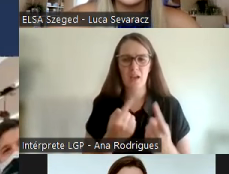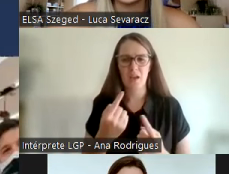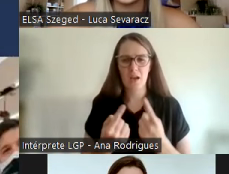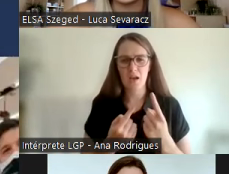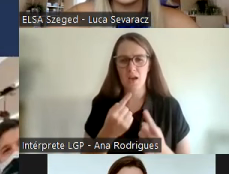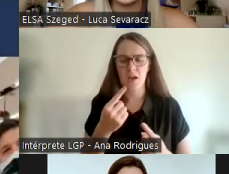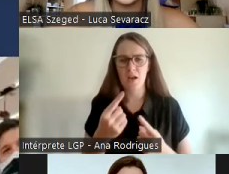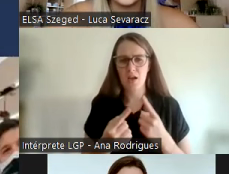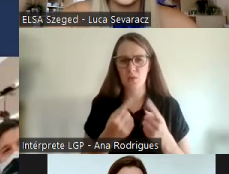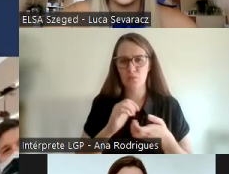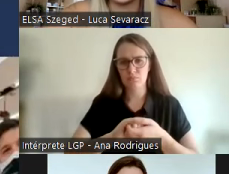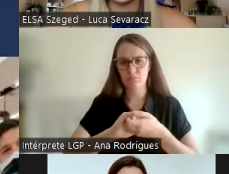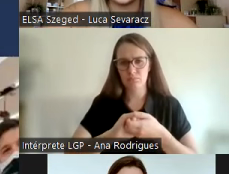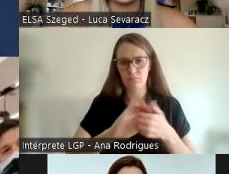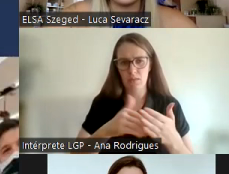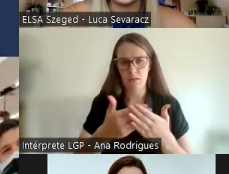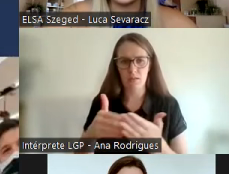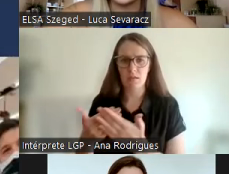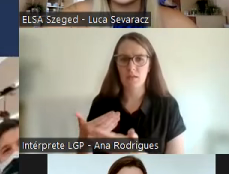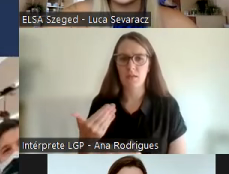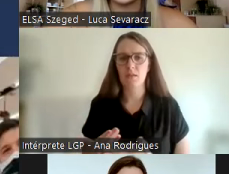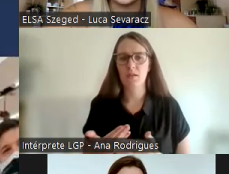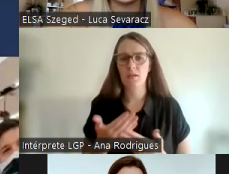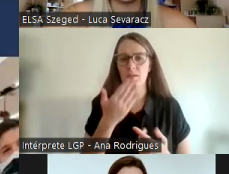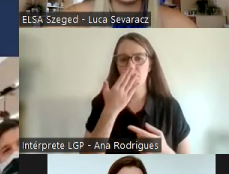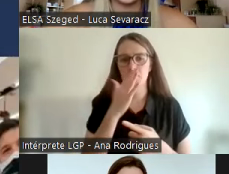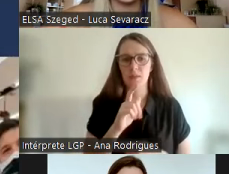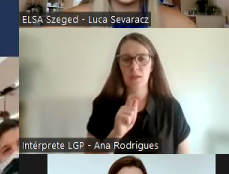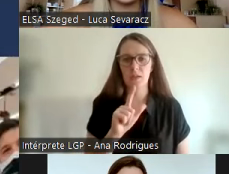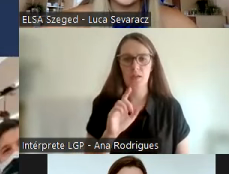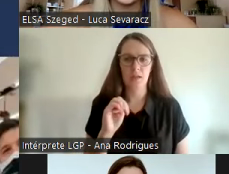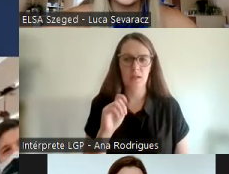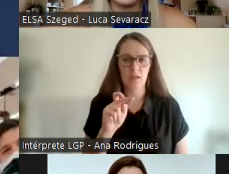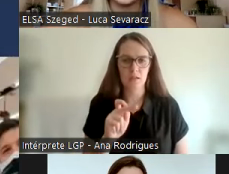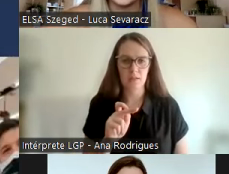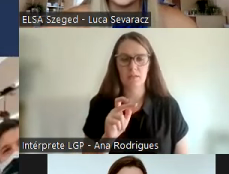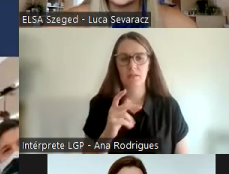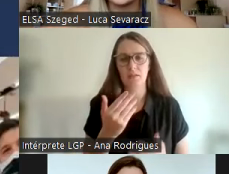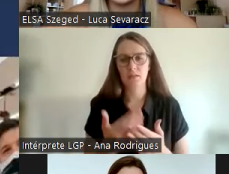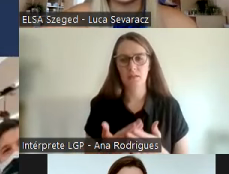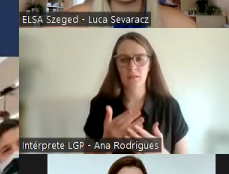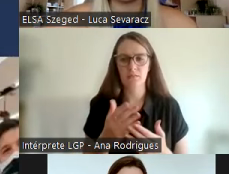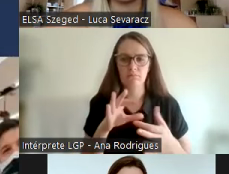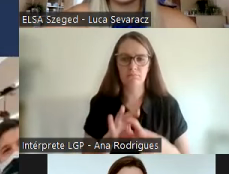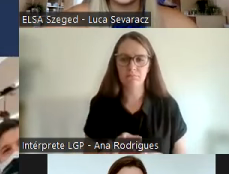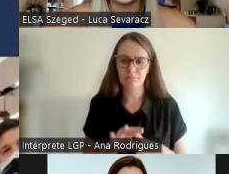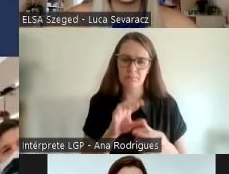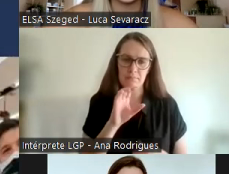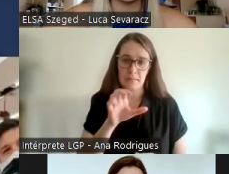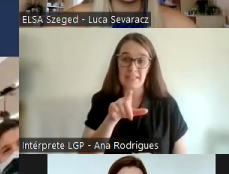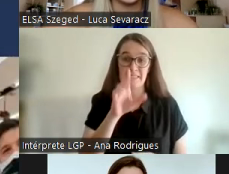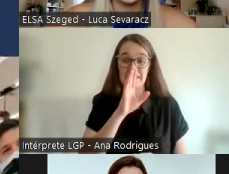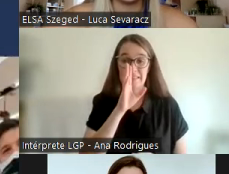International Criminal Court in which they condemned the Russian aggression against Ukraine. Besides that, the International Board